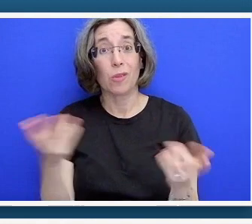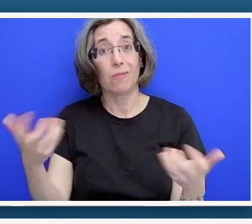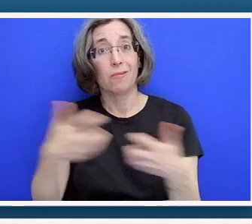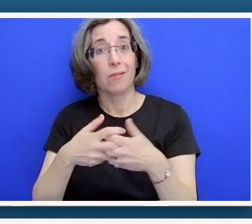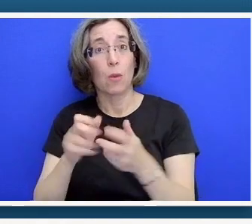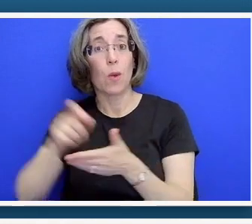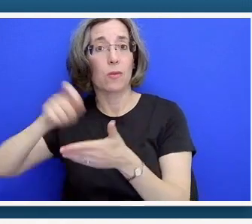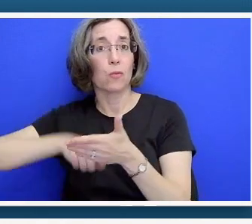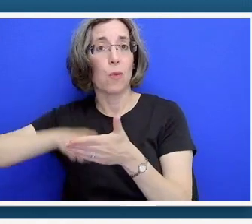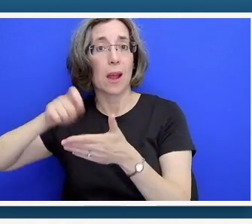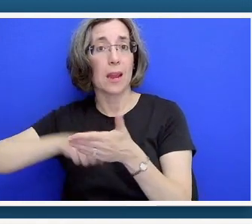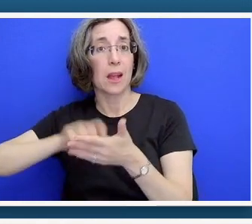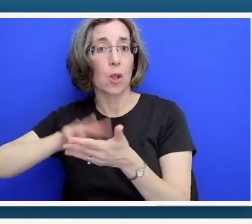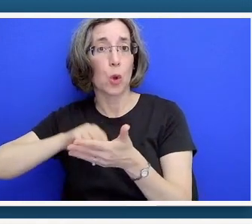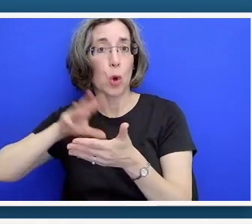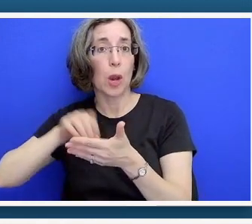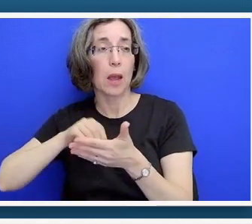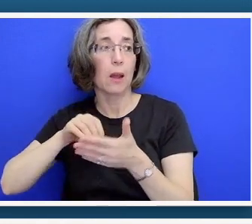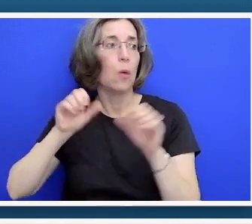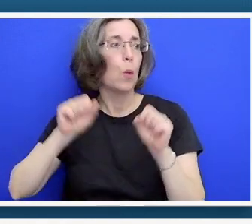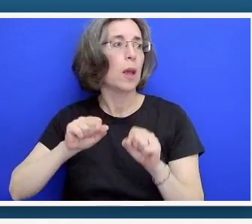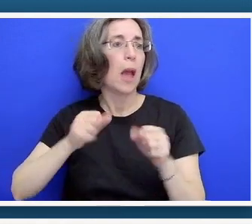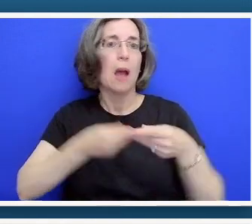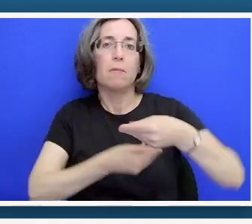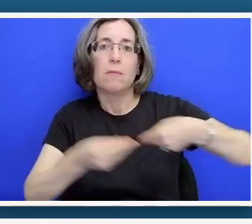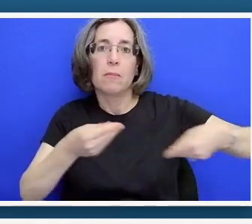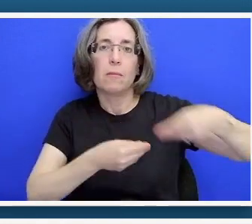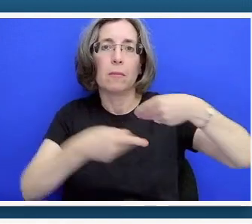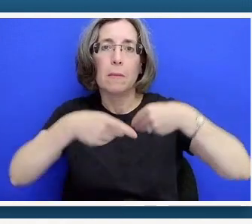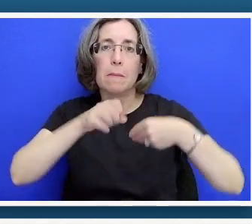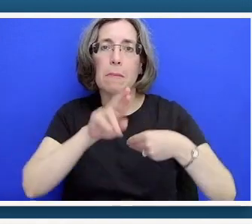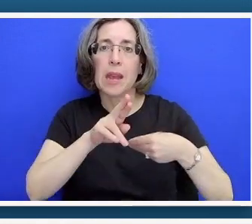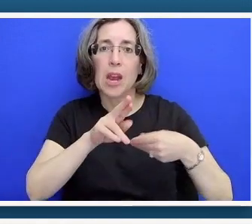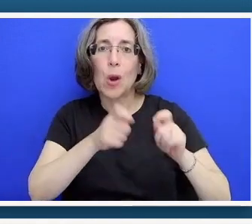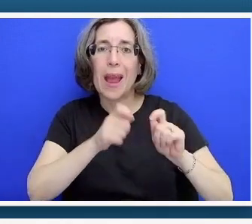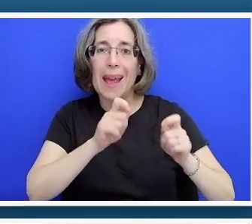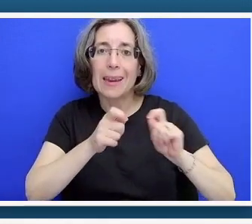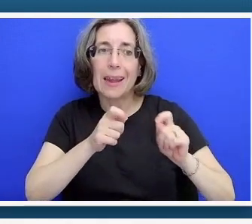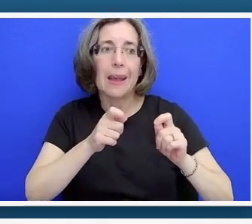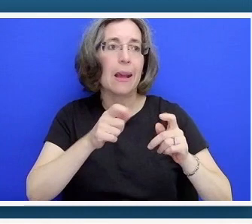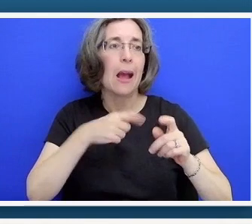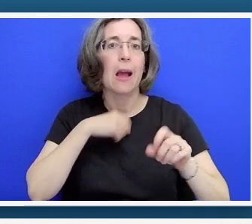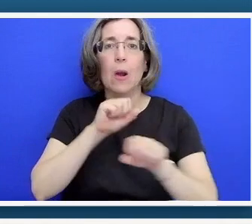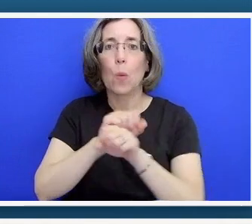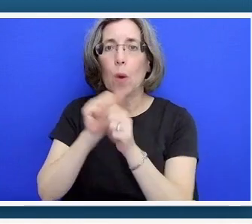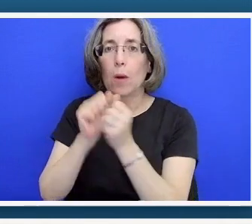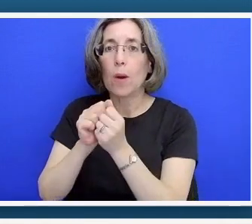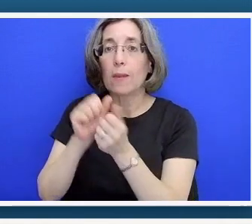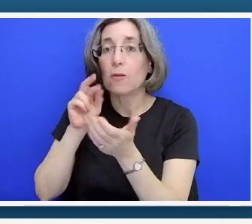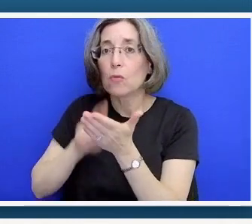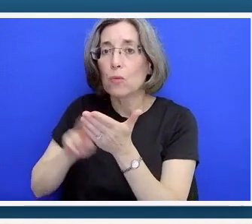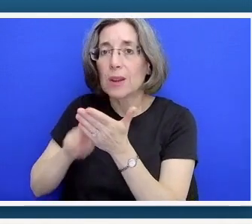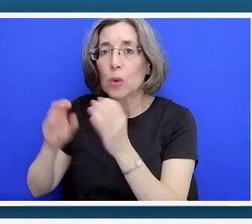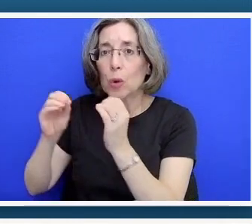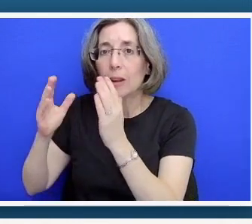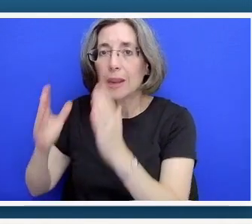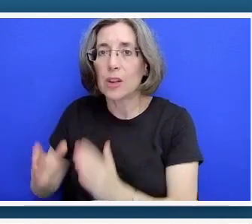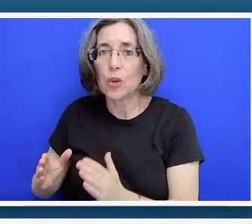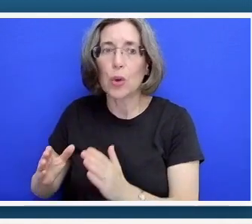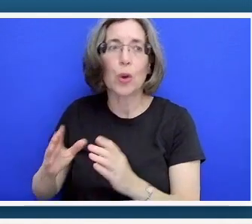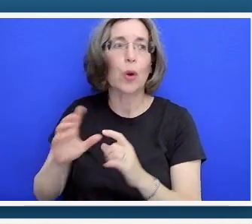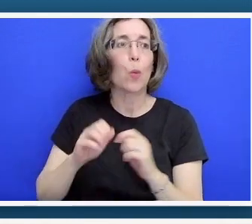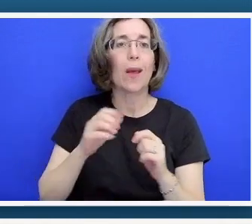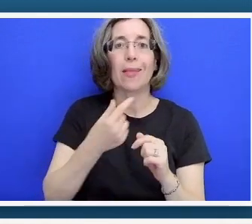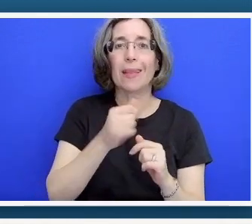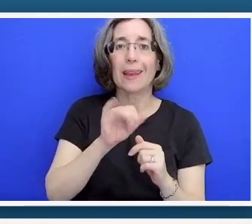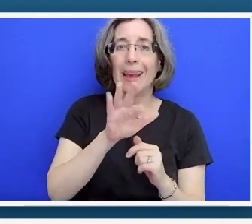do some peer editing. We can work with the English teacher. We can work with the learning support and the gifted education teachers to make sure that